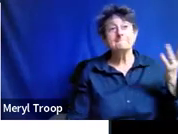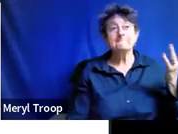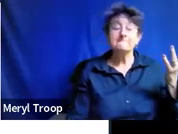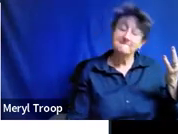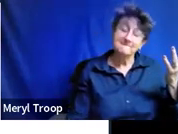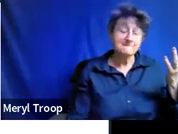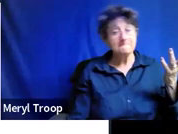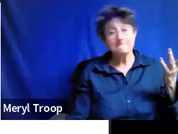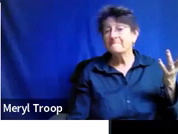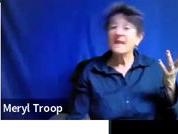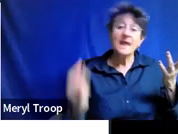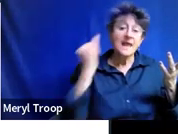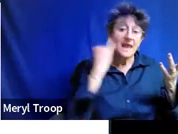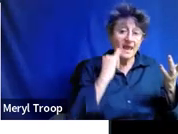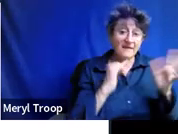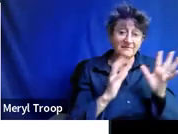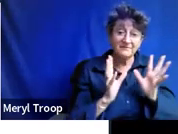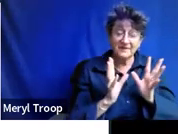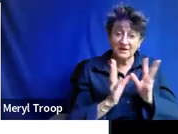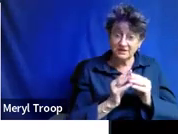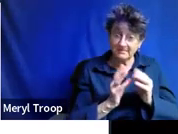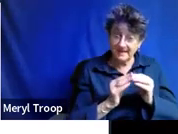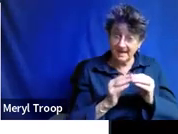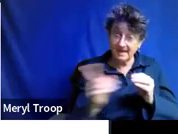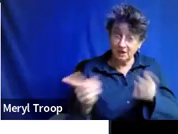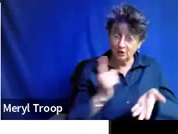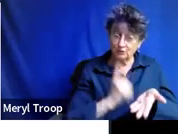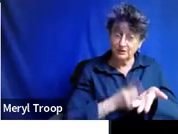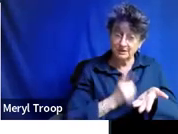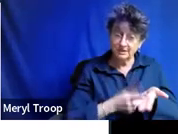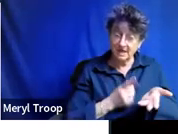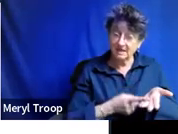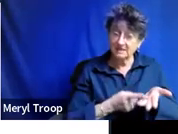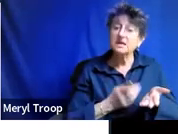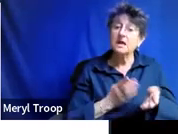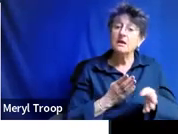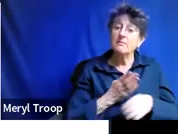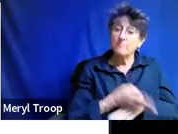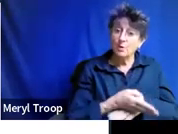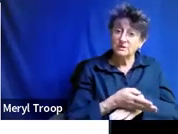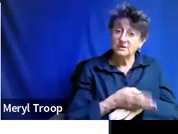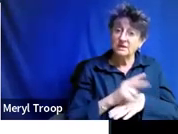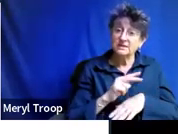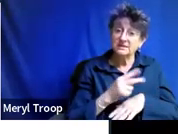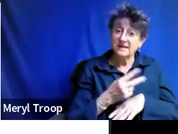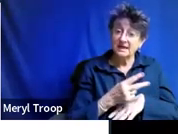If there's a meeting where you are discussing post-secondary transition, you must invite them.